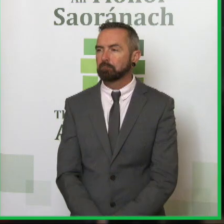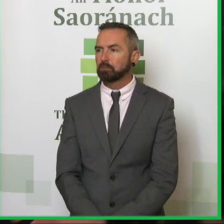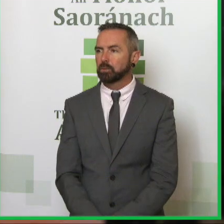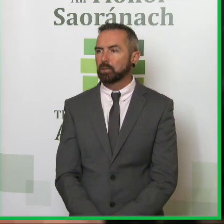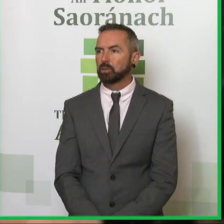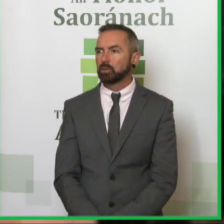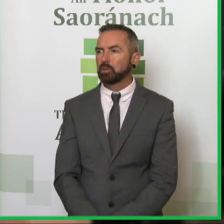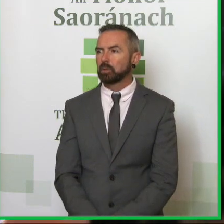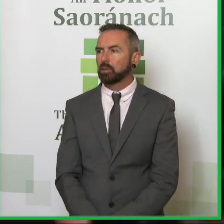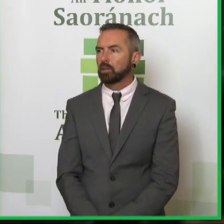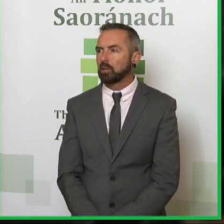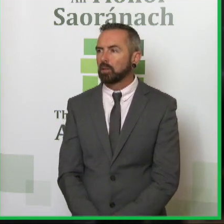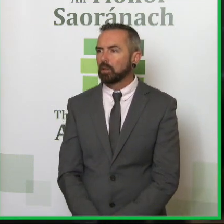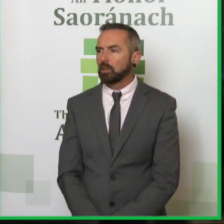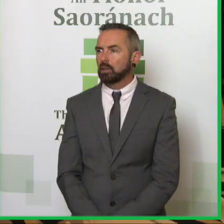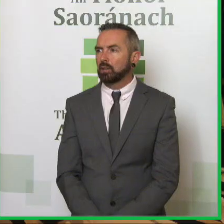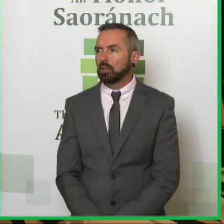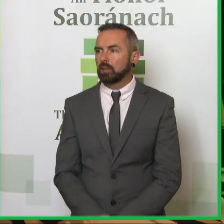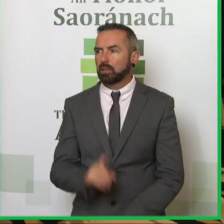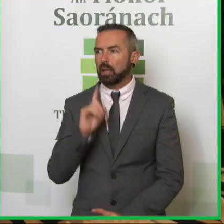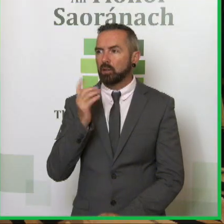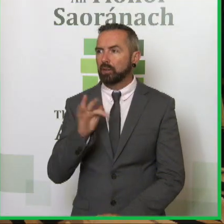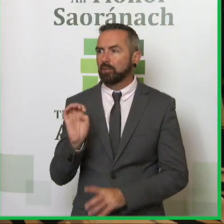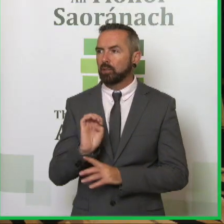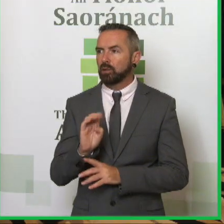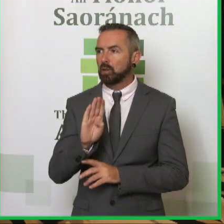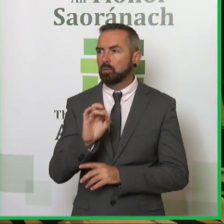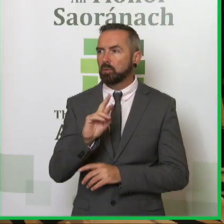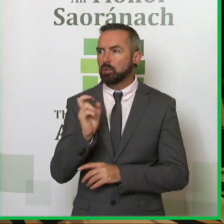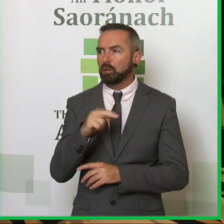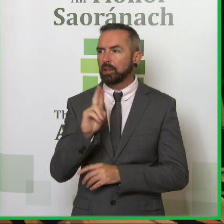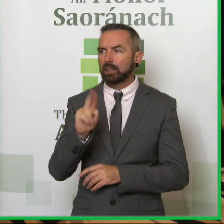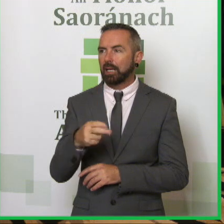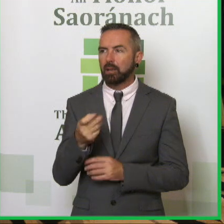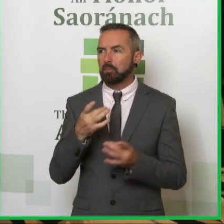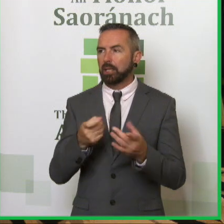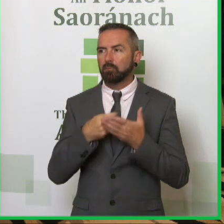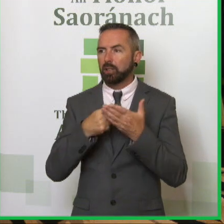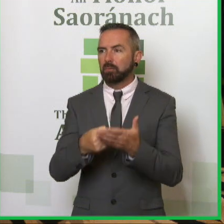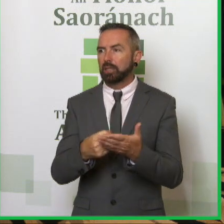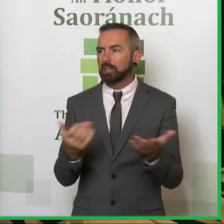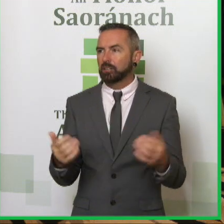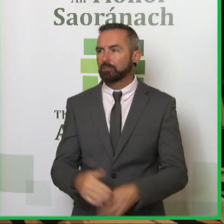I don't know if Brian has a suggestion. No, he's not allowed. He's not allowed. Overhaul,